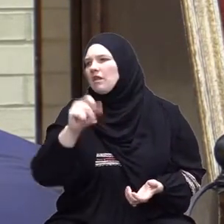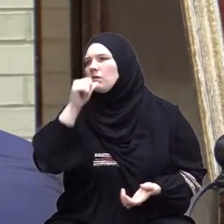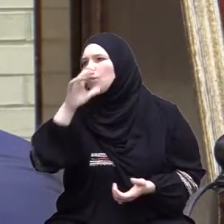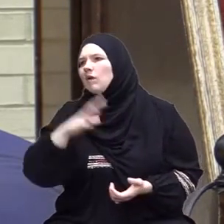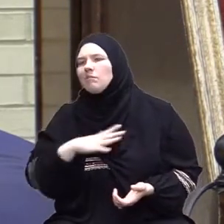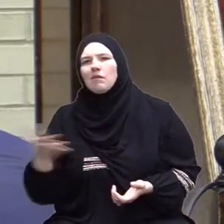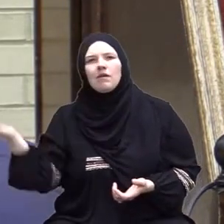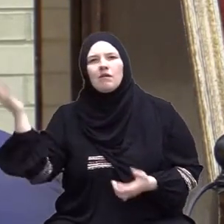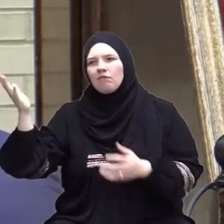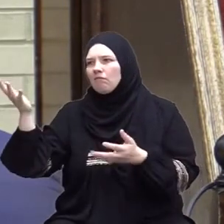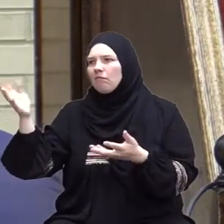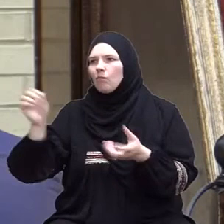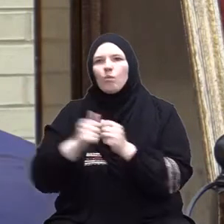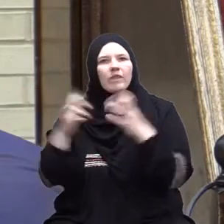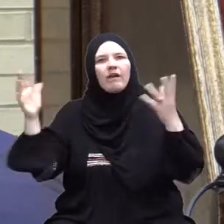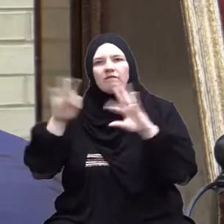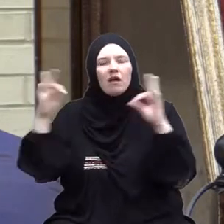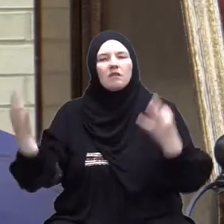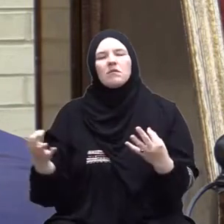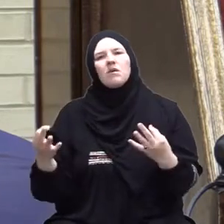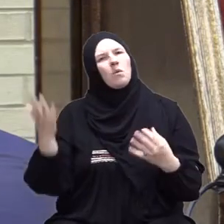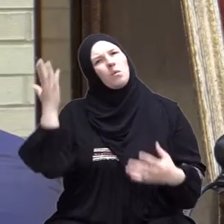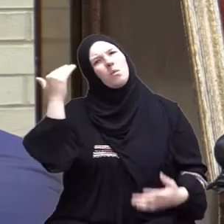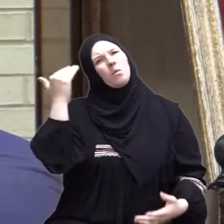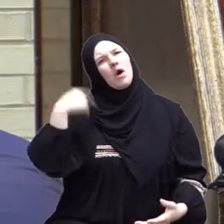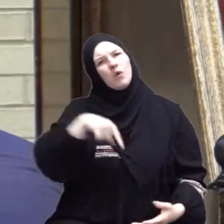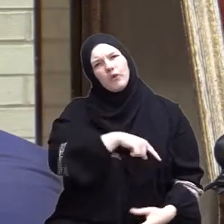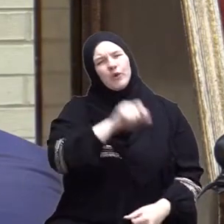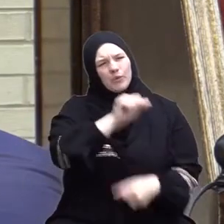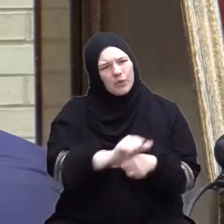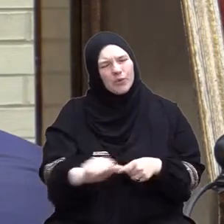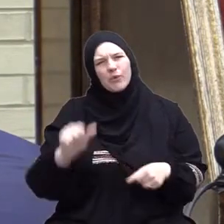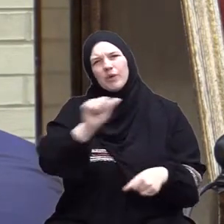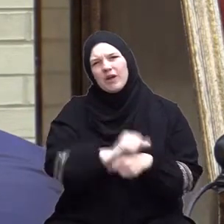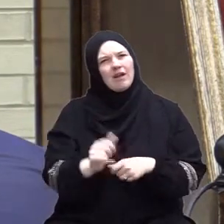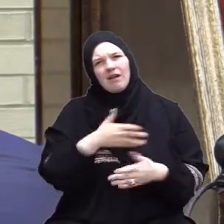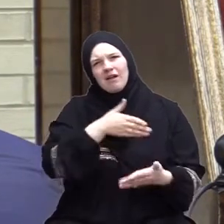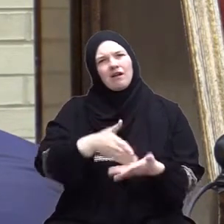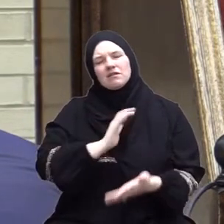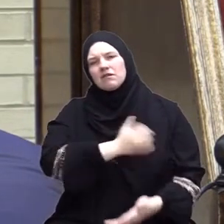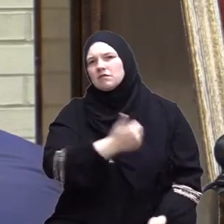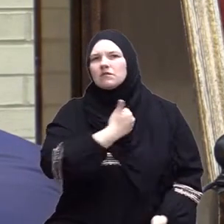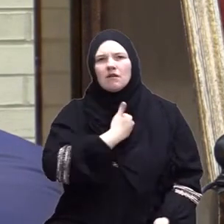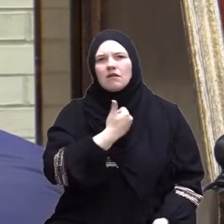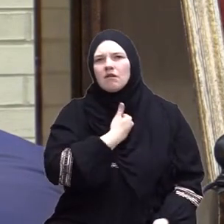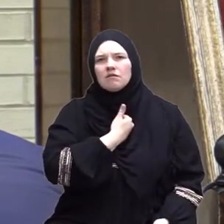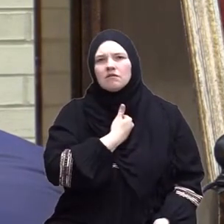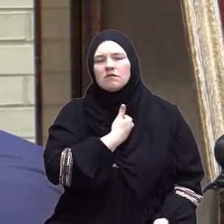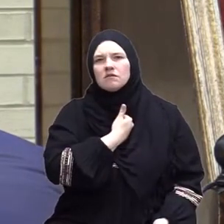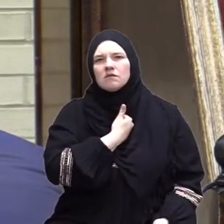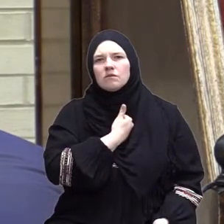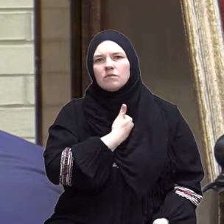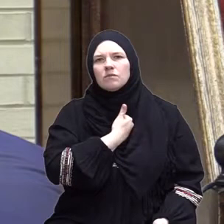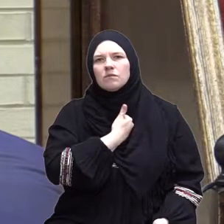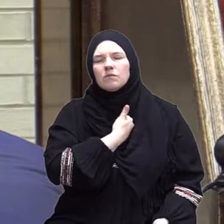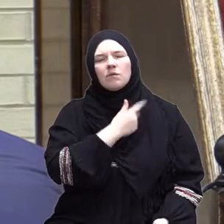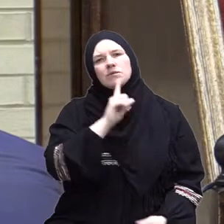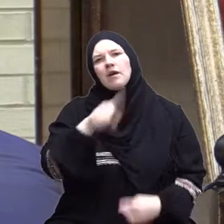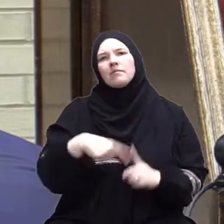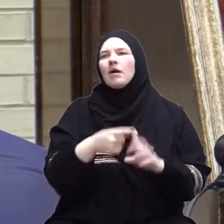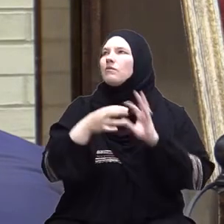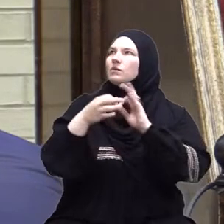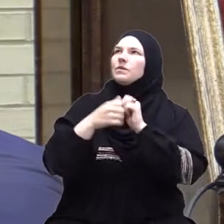orphan, the women. Why? Why are we working against ourselves when it comes to